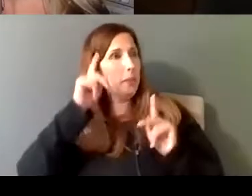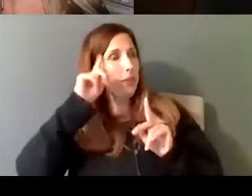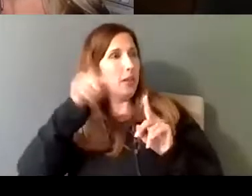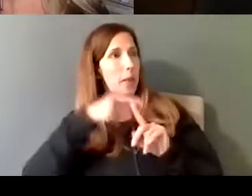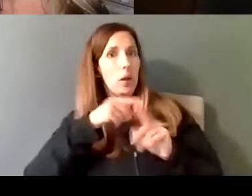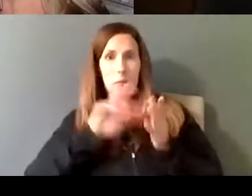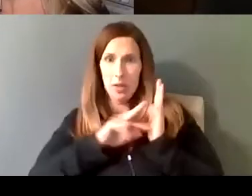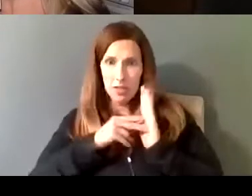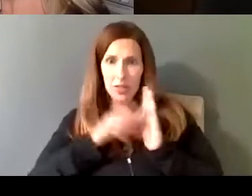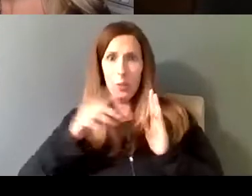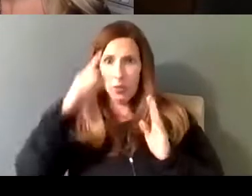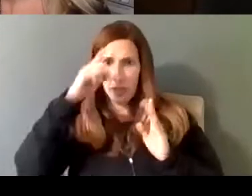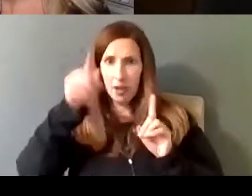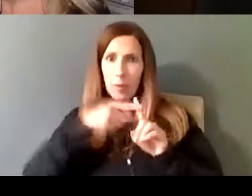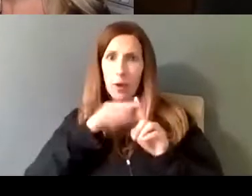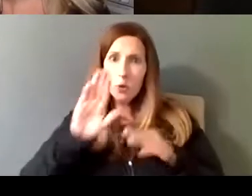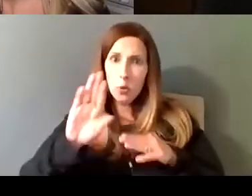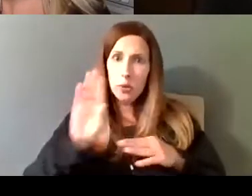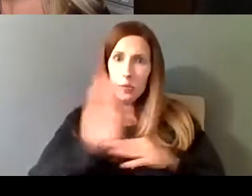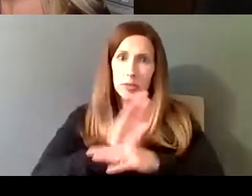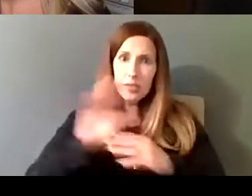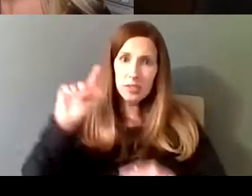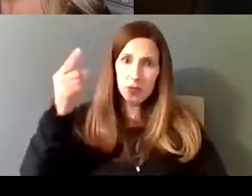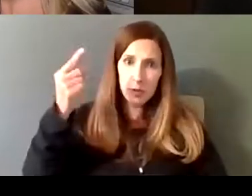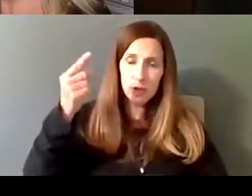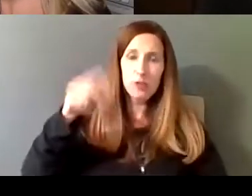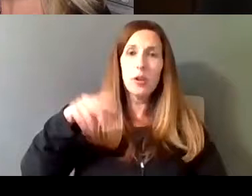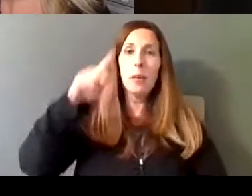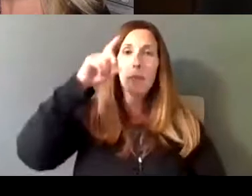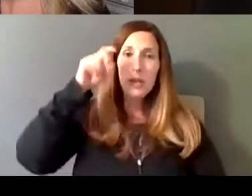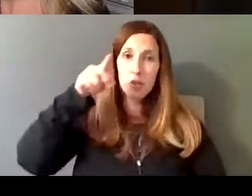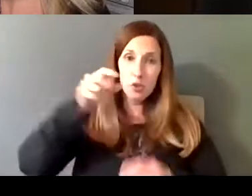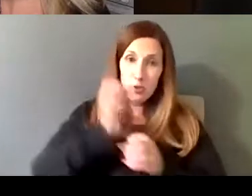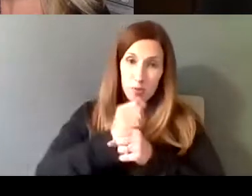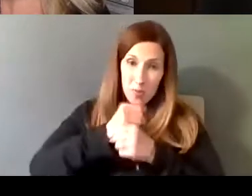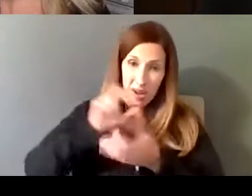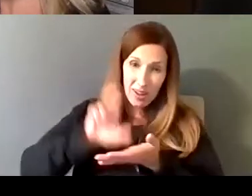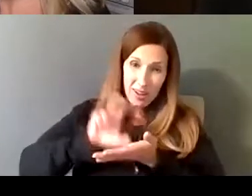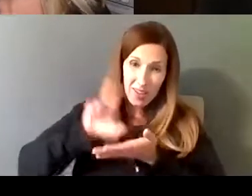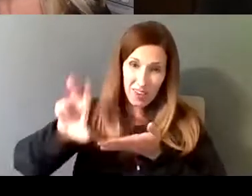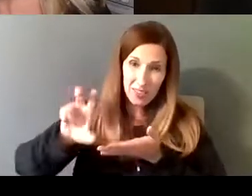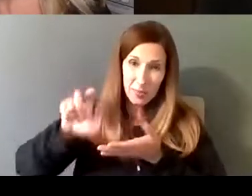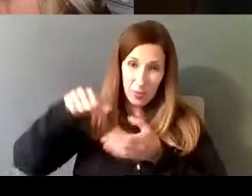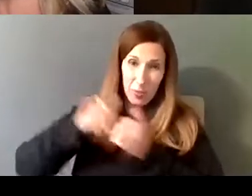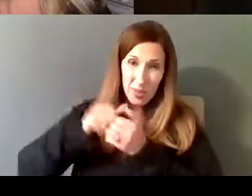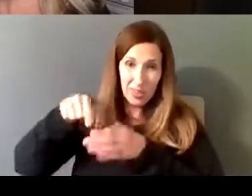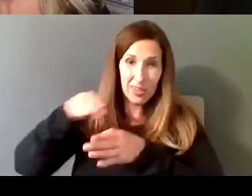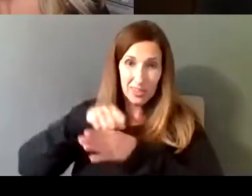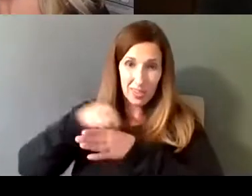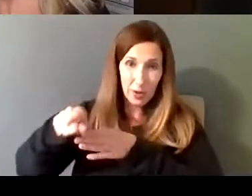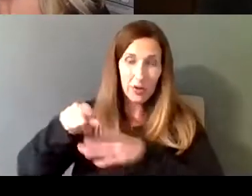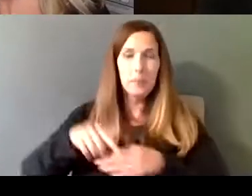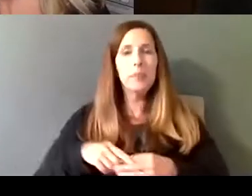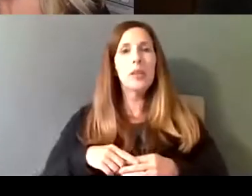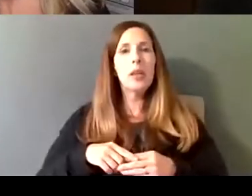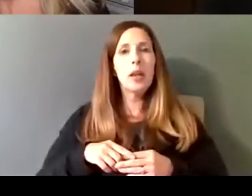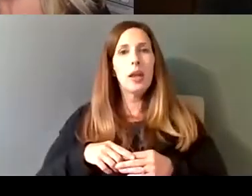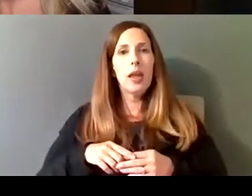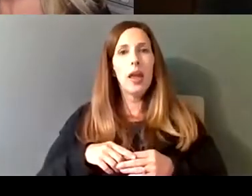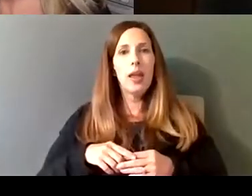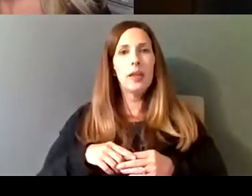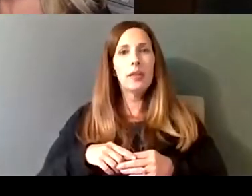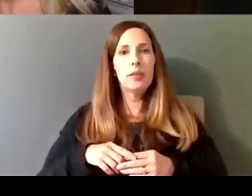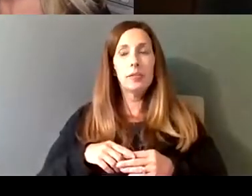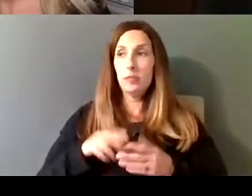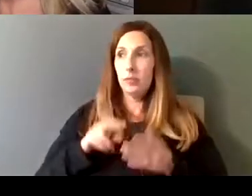business first, because you have actually made an investment in this area. And I think that's because, you definitely